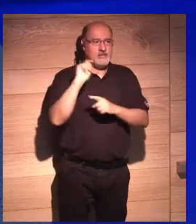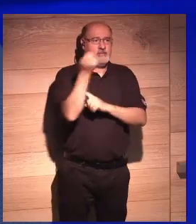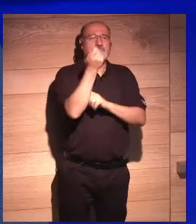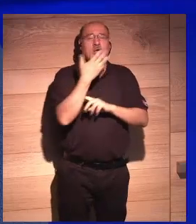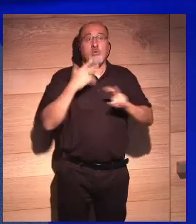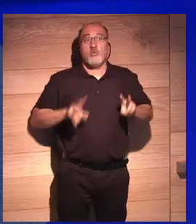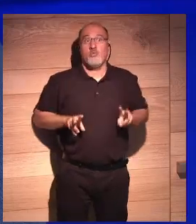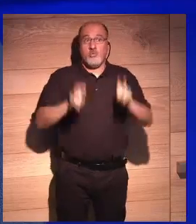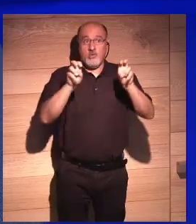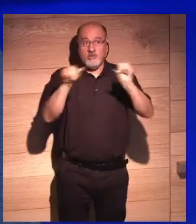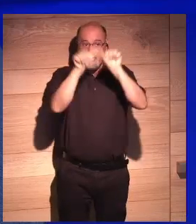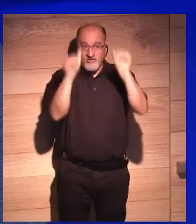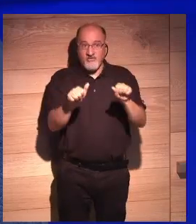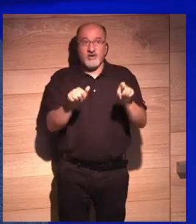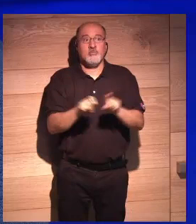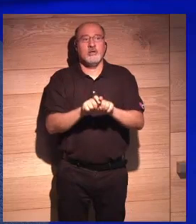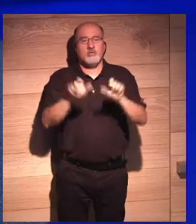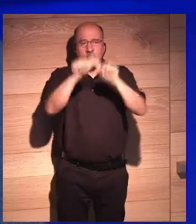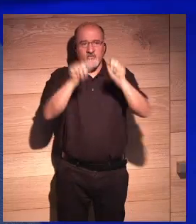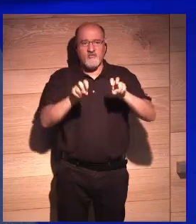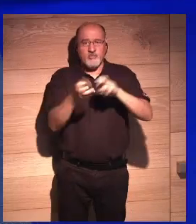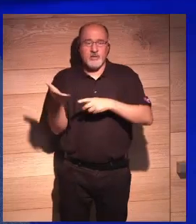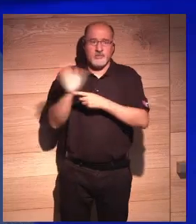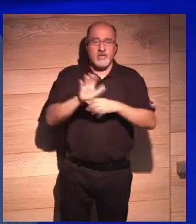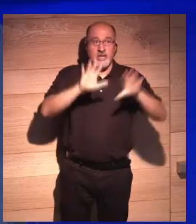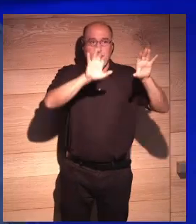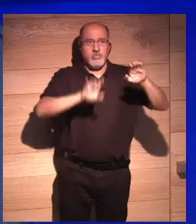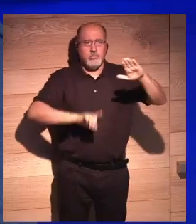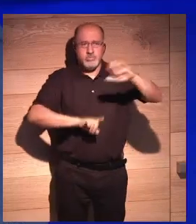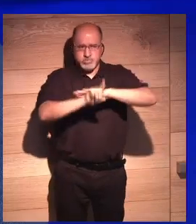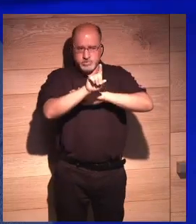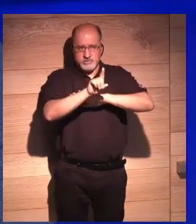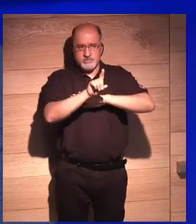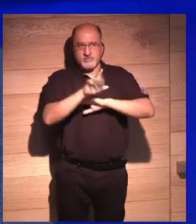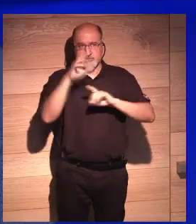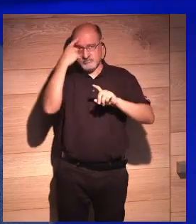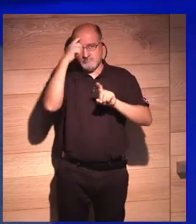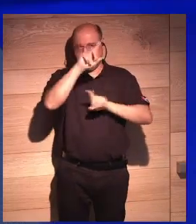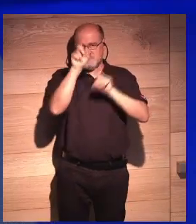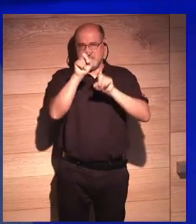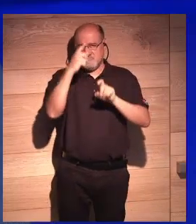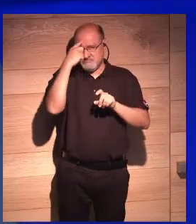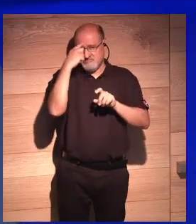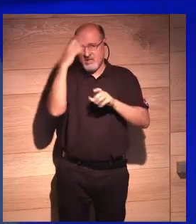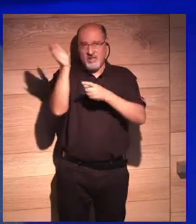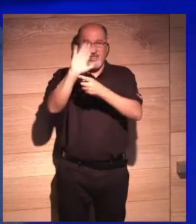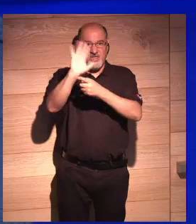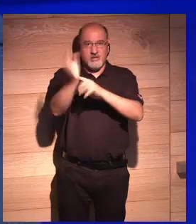think that we've been able to accomplish a good know-how. We've learned a lot. And the problem now when we think